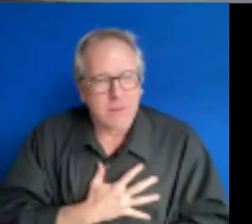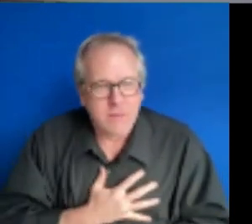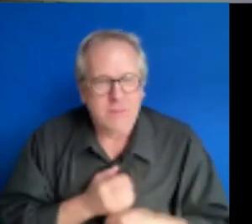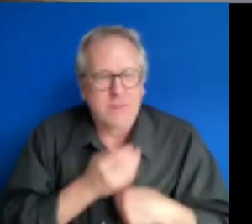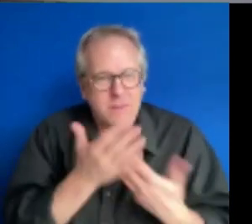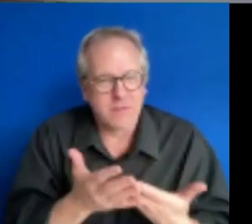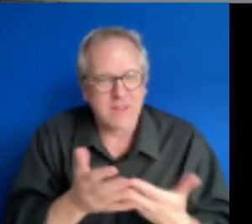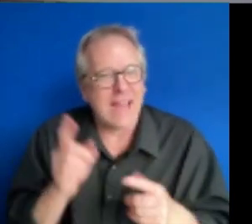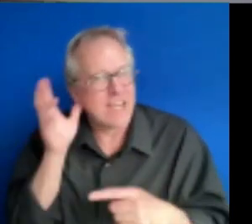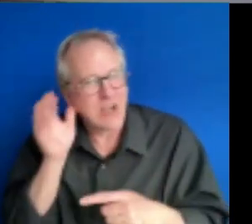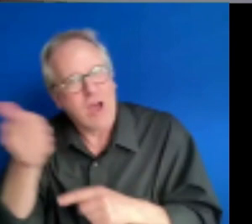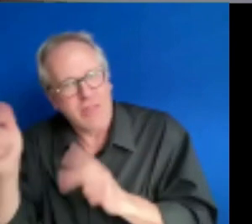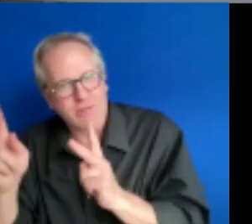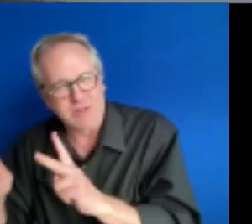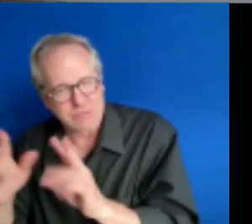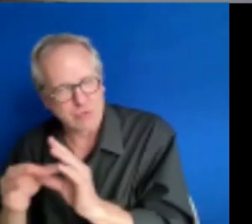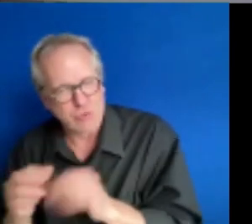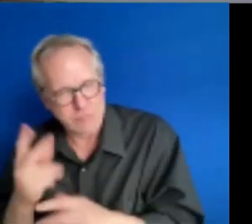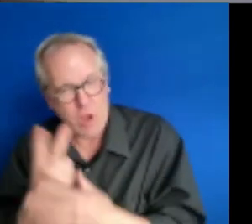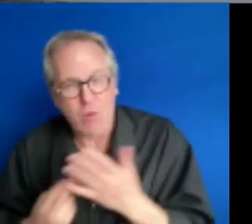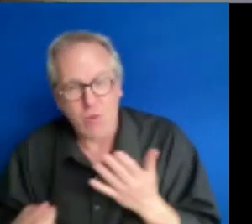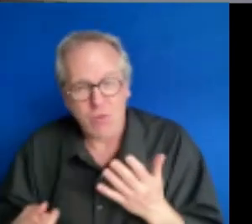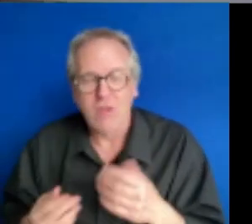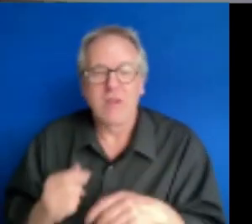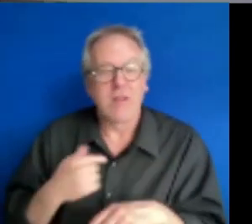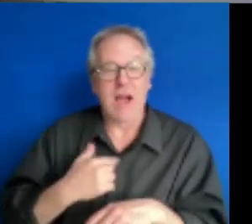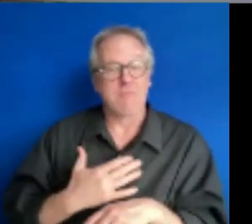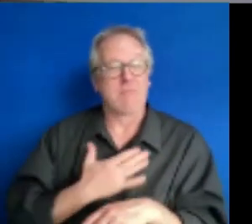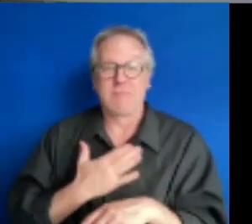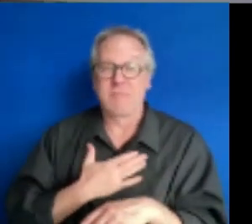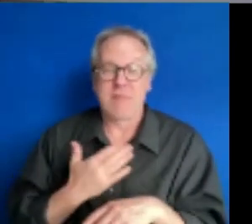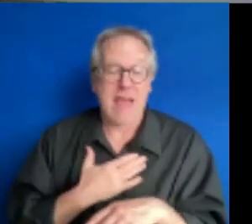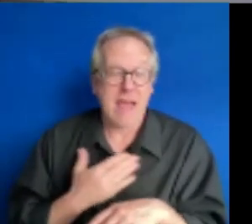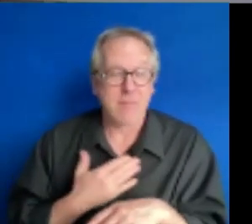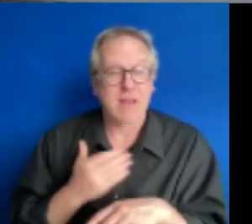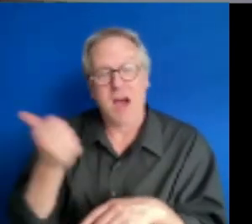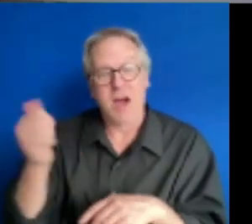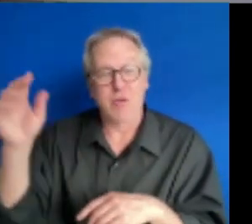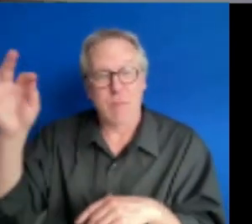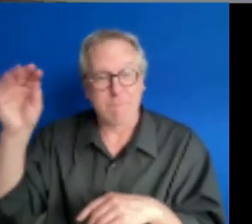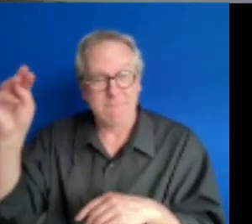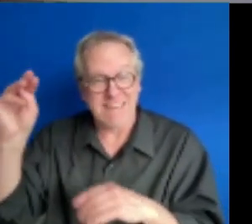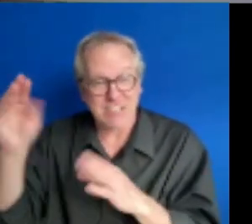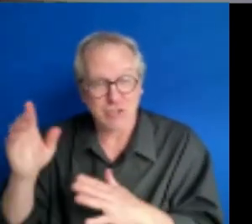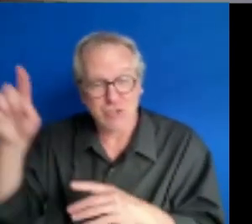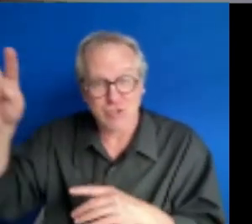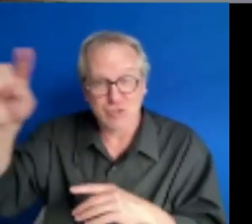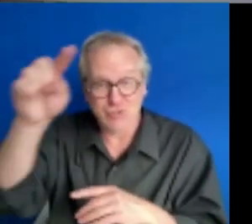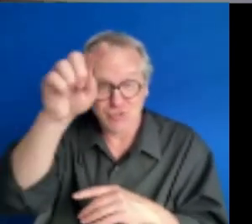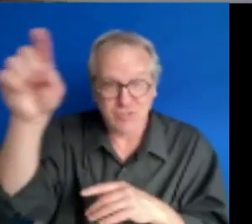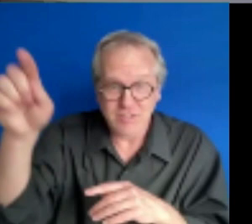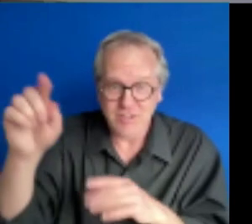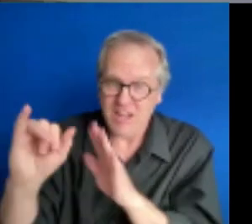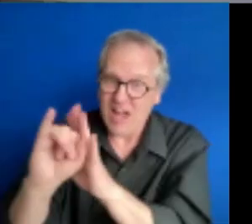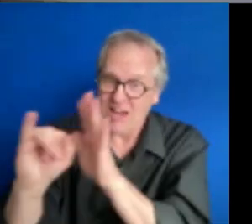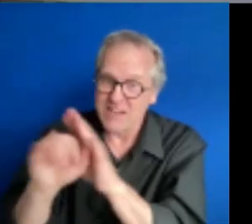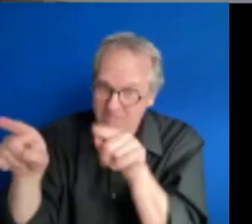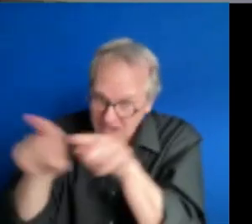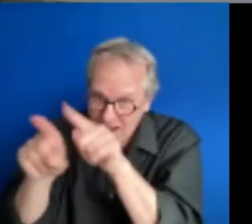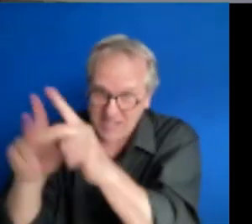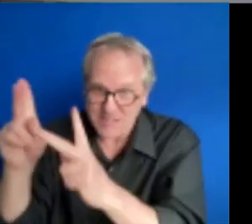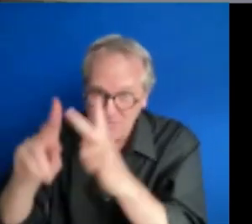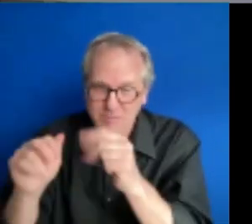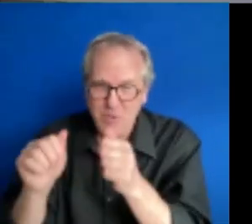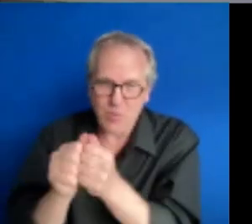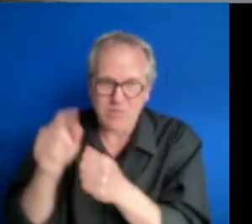am so grateful for is knowing that there are other ministers in our denomination who do identify as people who live with